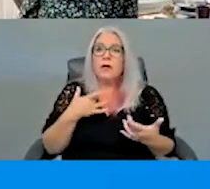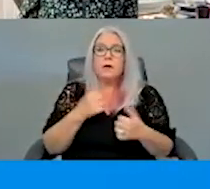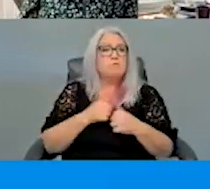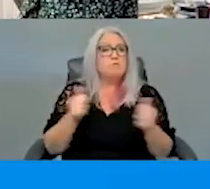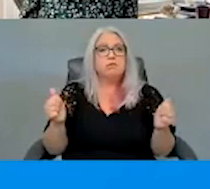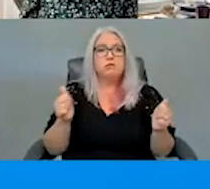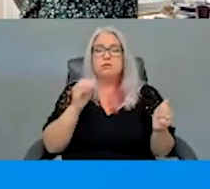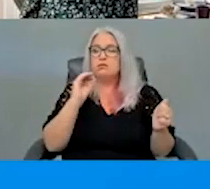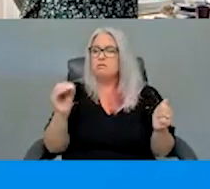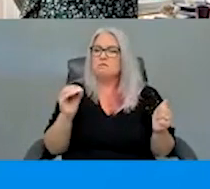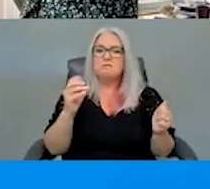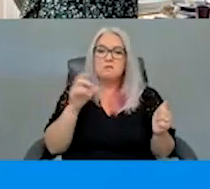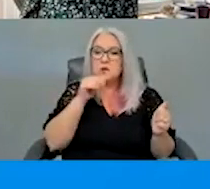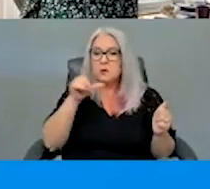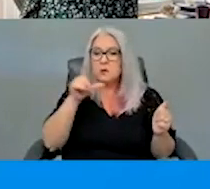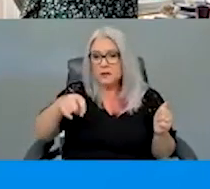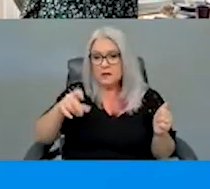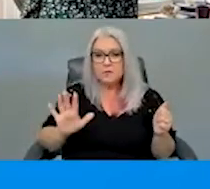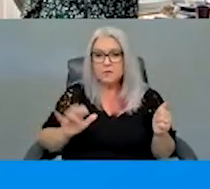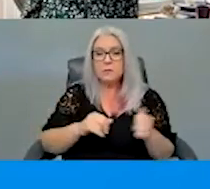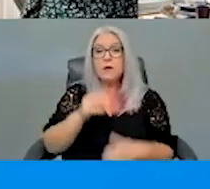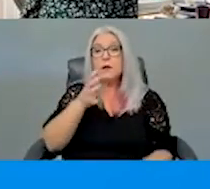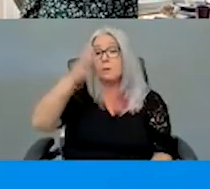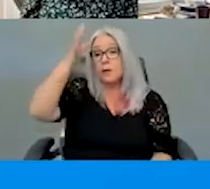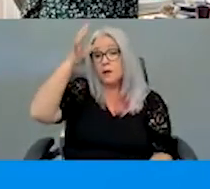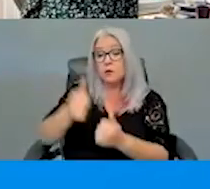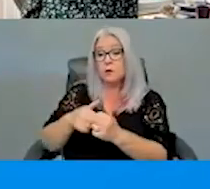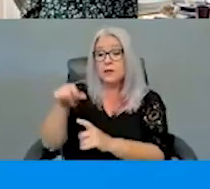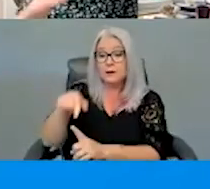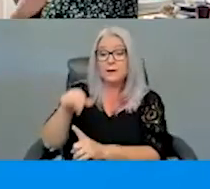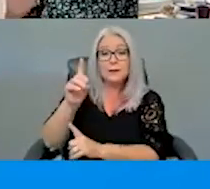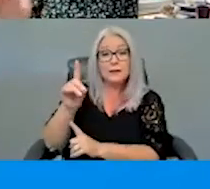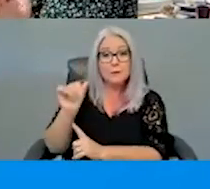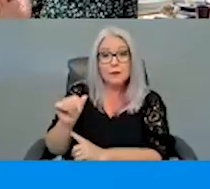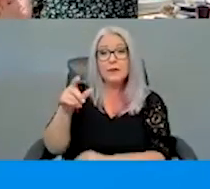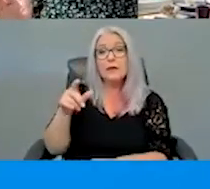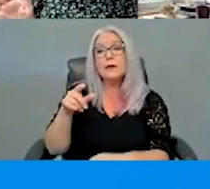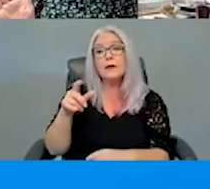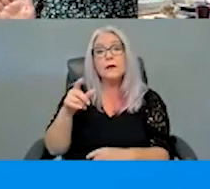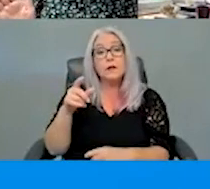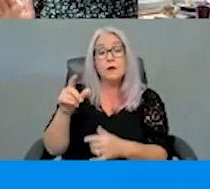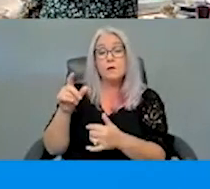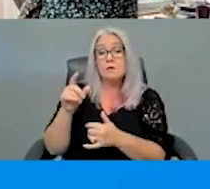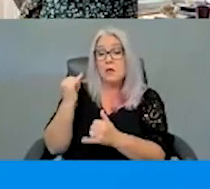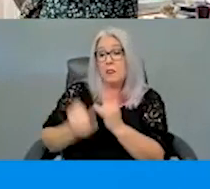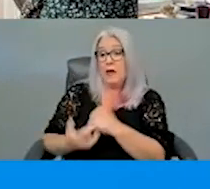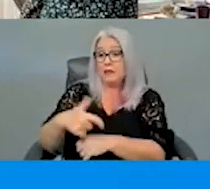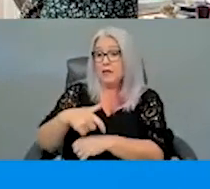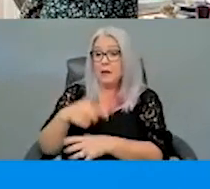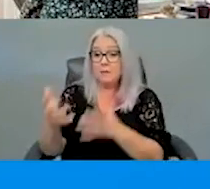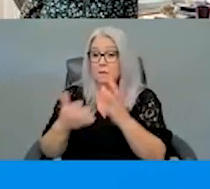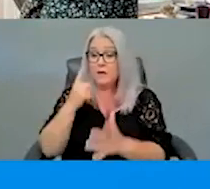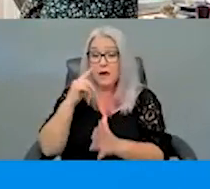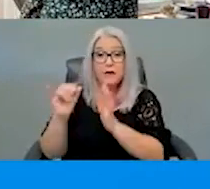many parents with disabilities, the last time that they kind of were identified may have been in school during